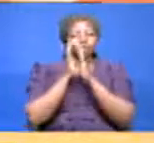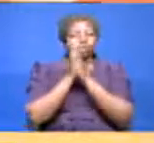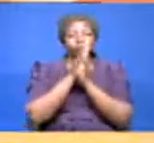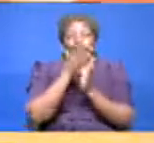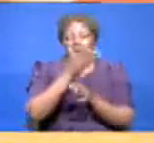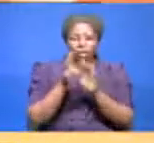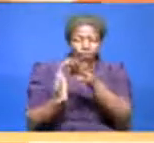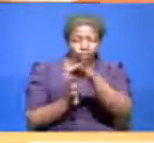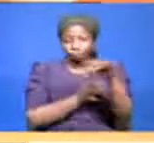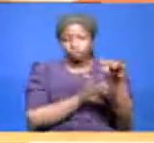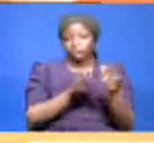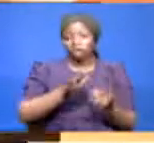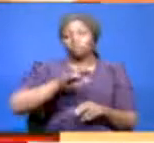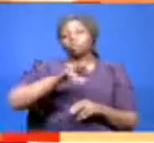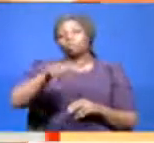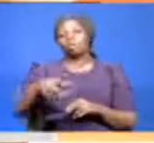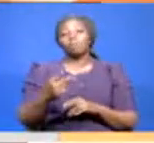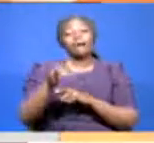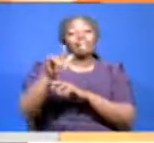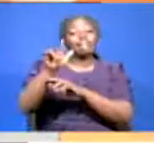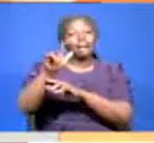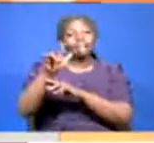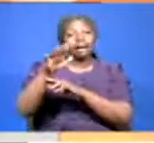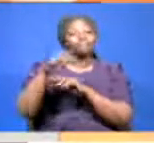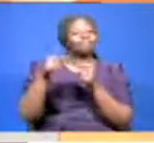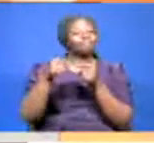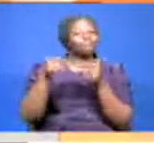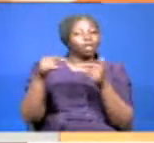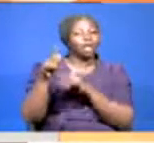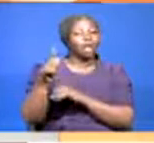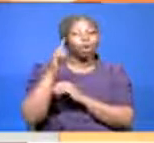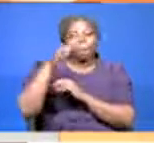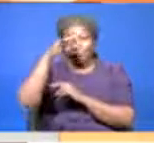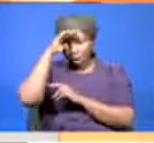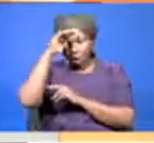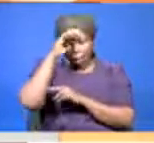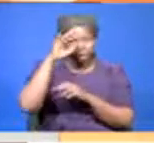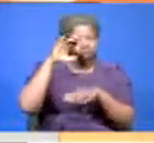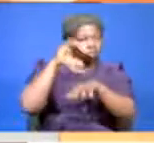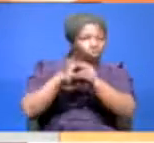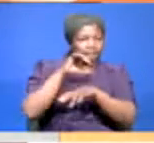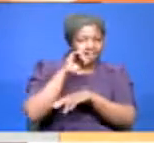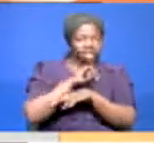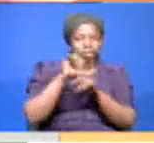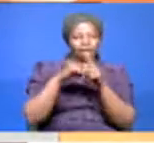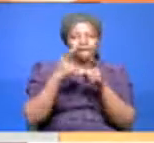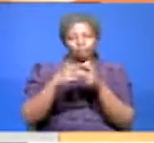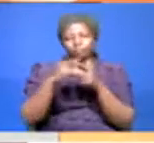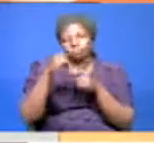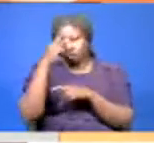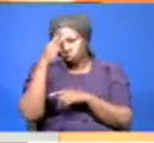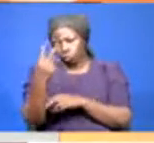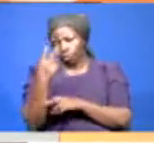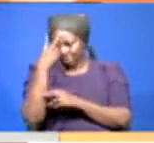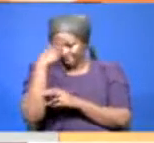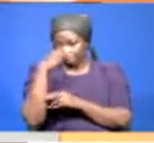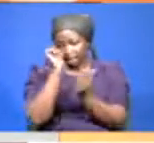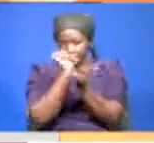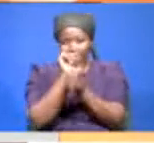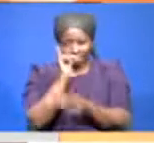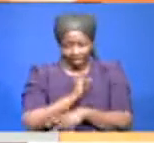Moving on, 2,000 litres of illicit brew have been nabbed and two suspects arrested following a crackdown at Mororo area